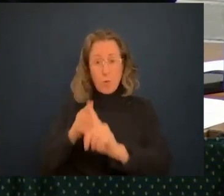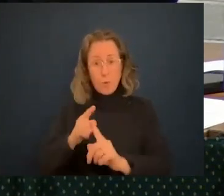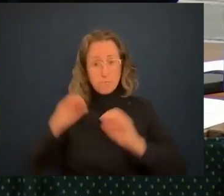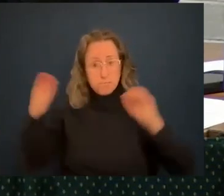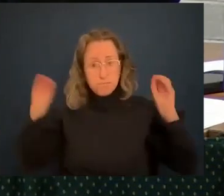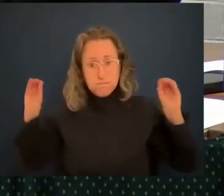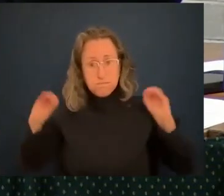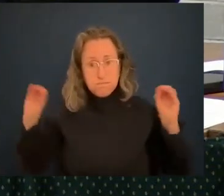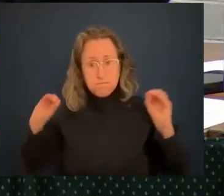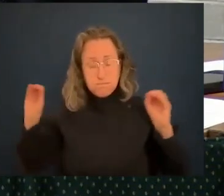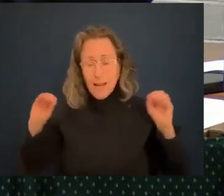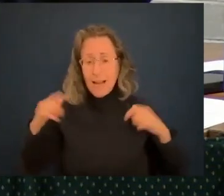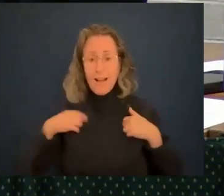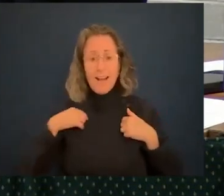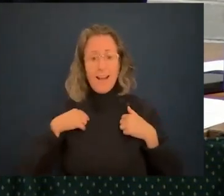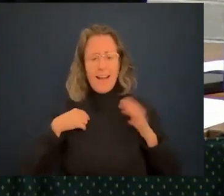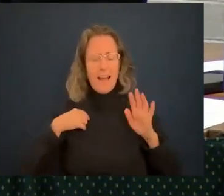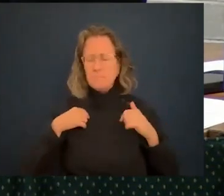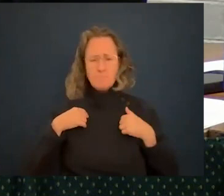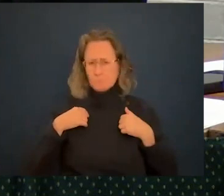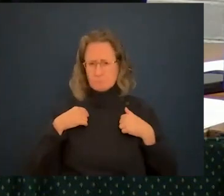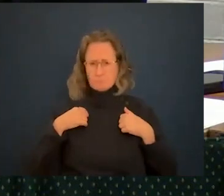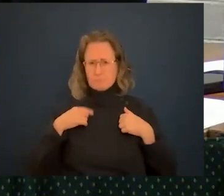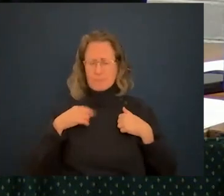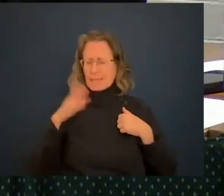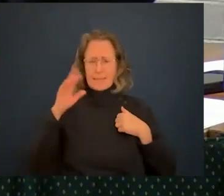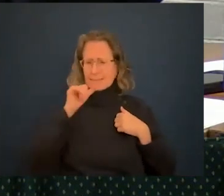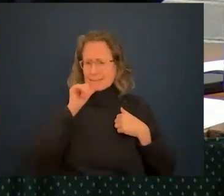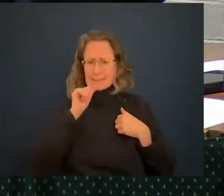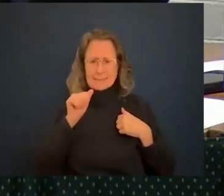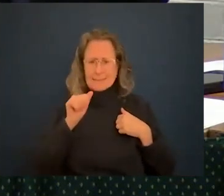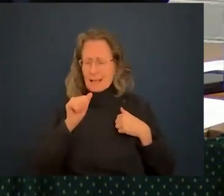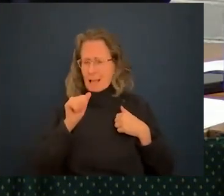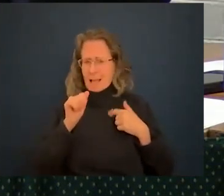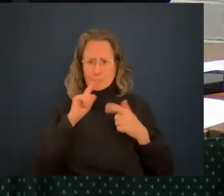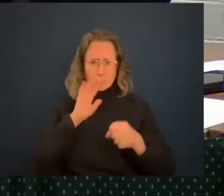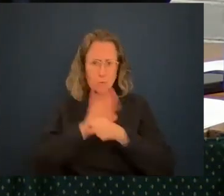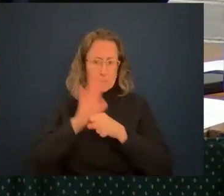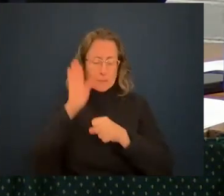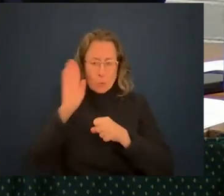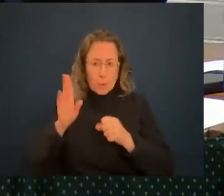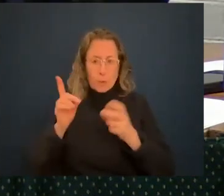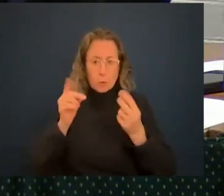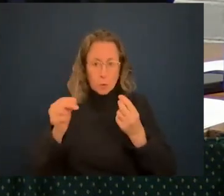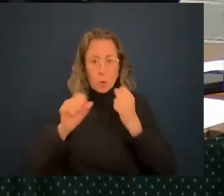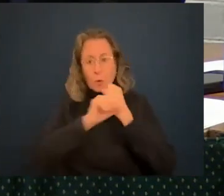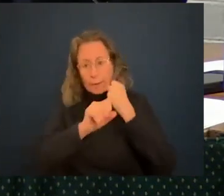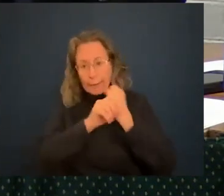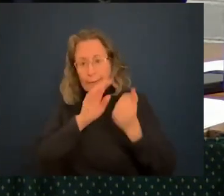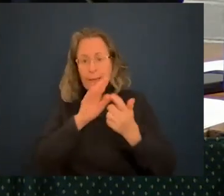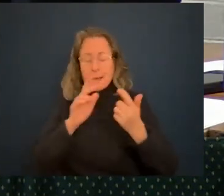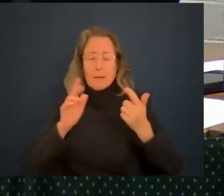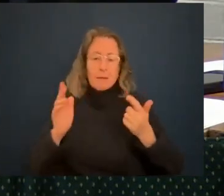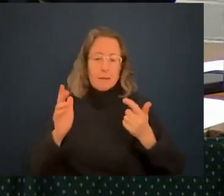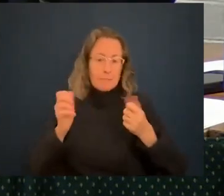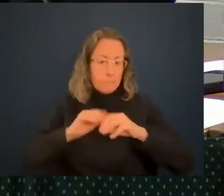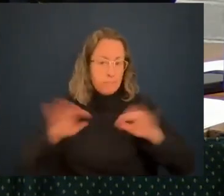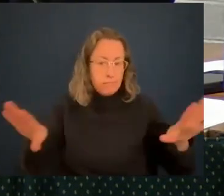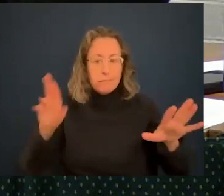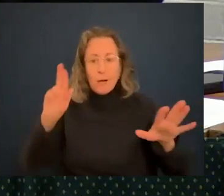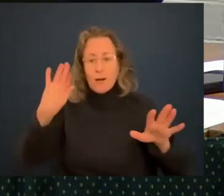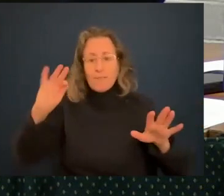actually recall making a promise about a specific way we would solicit proposals I do recall setting a goal to make an equitable